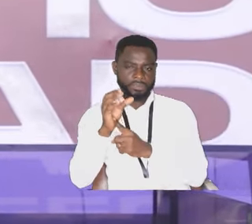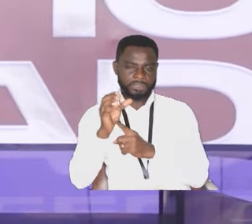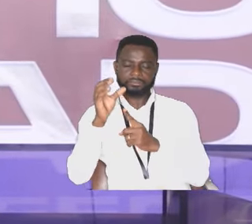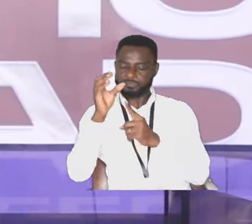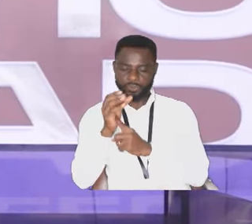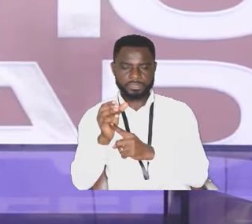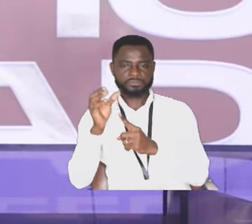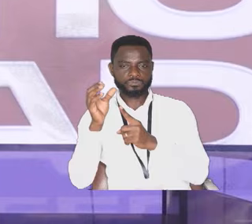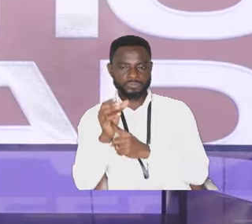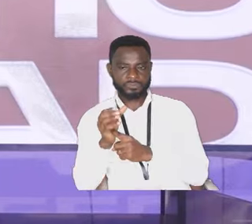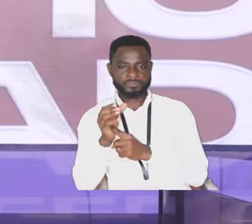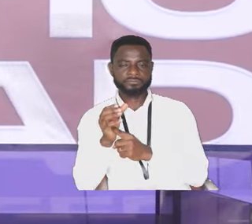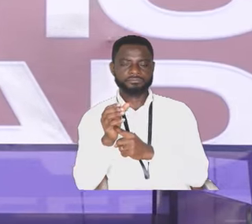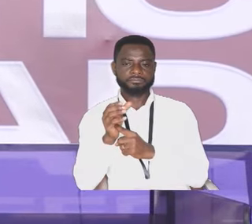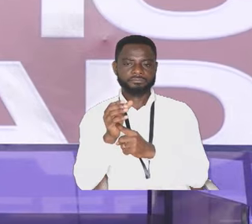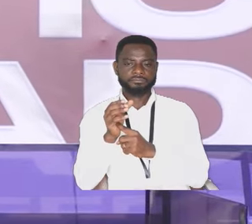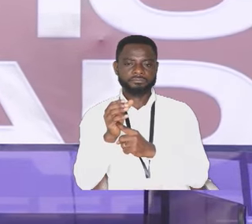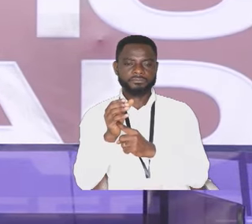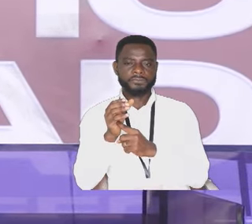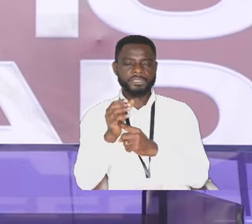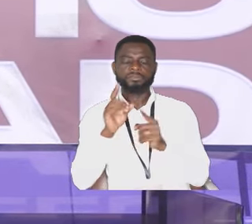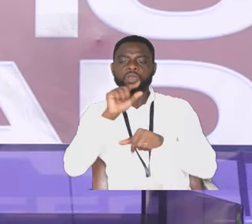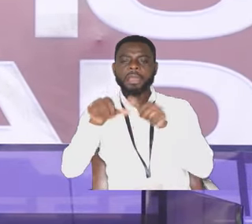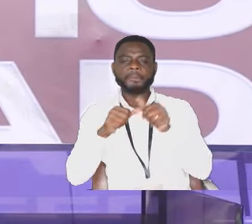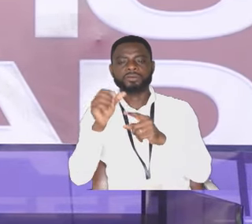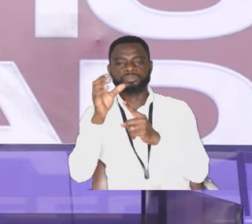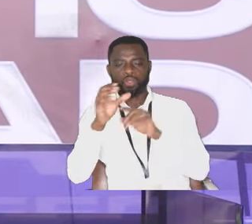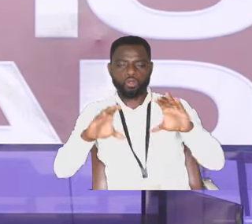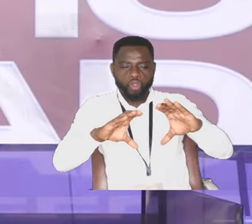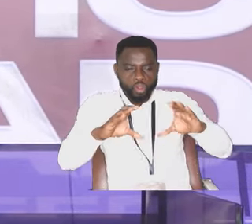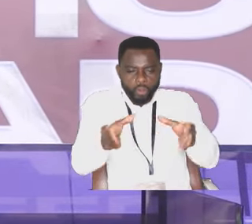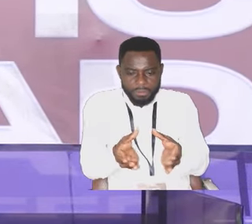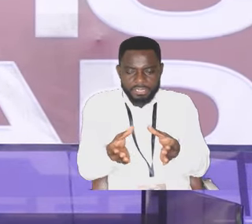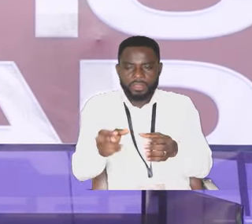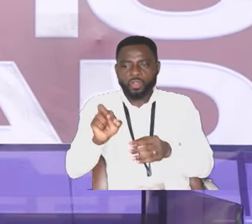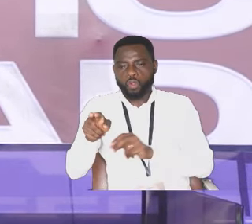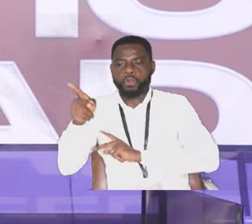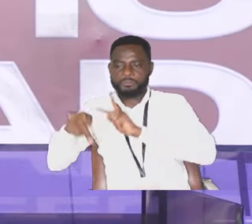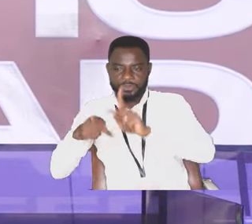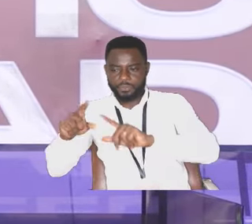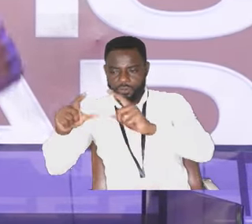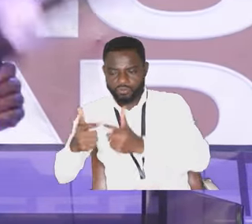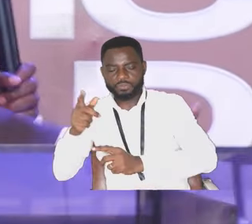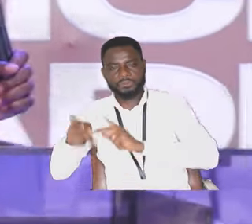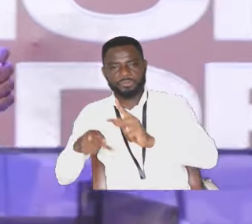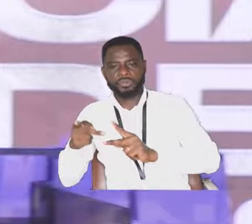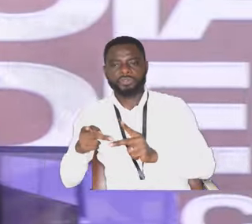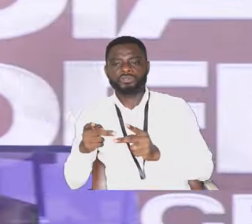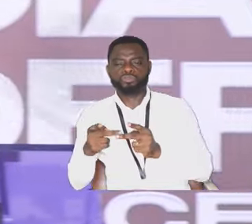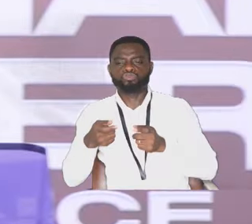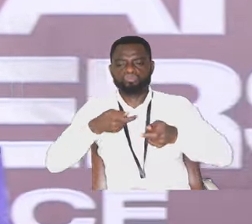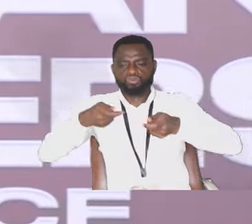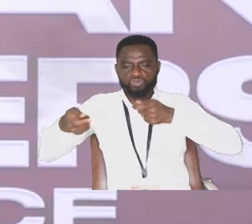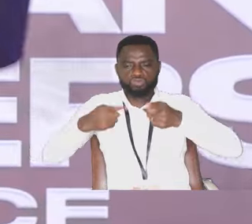police, then you are, it has to talk about either a community or people. So it is to govern people.